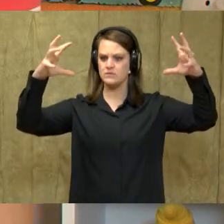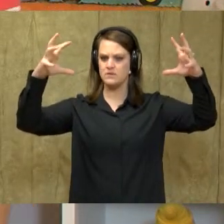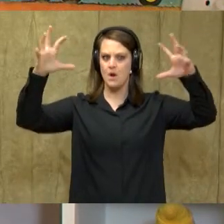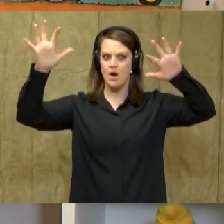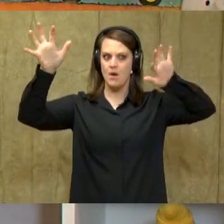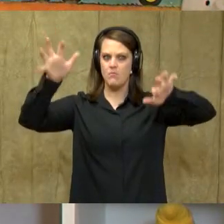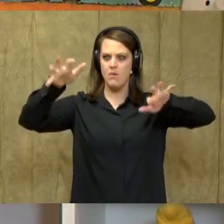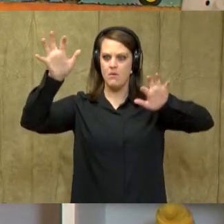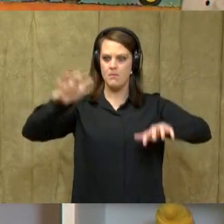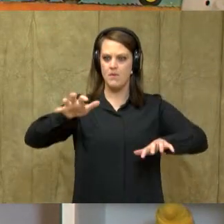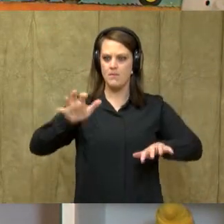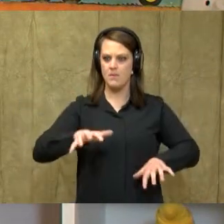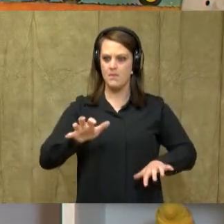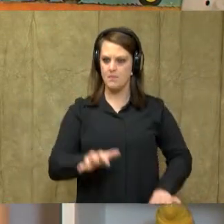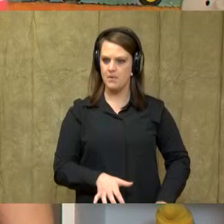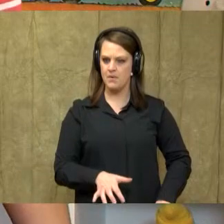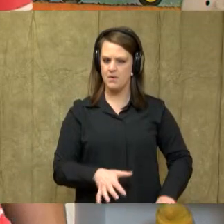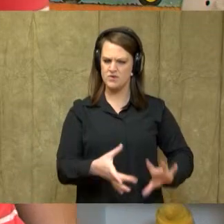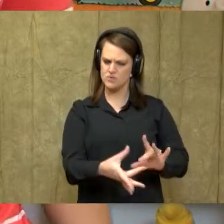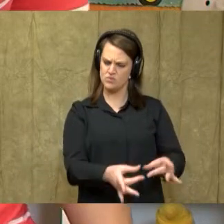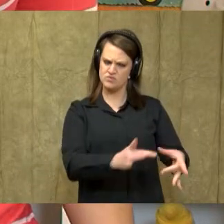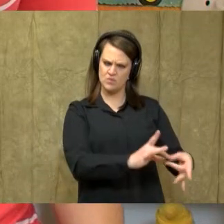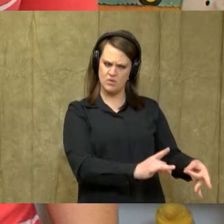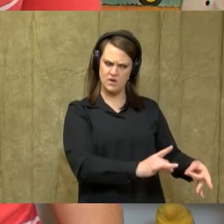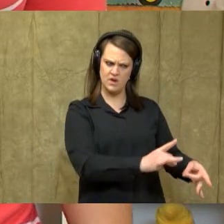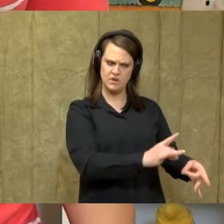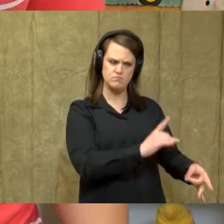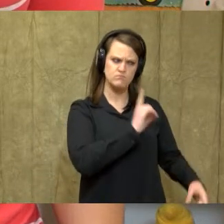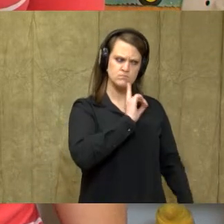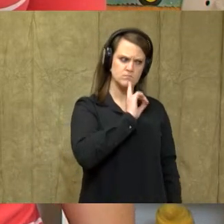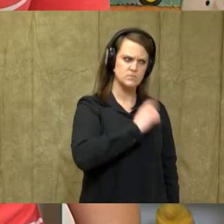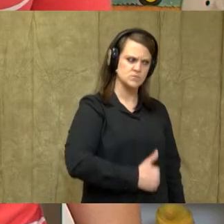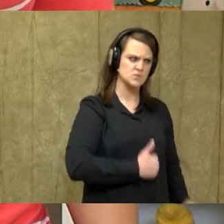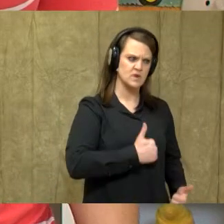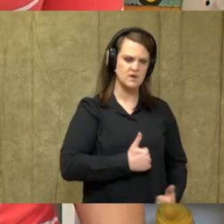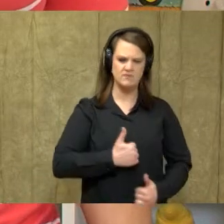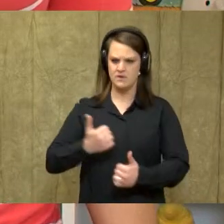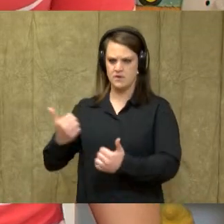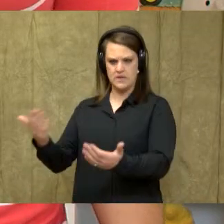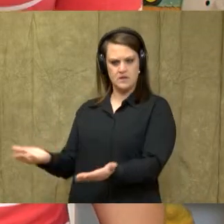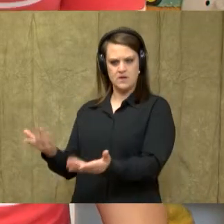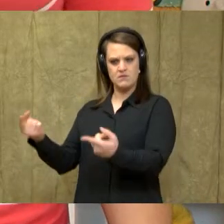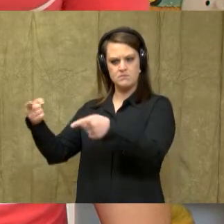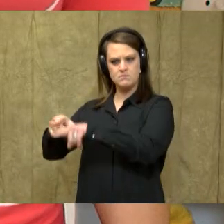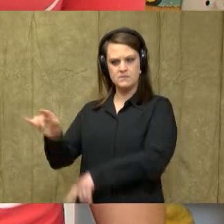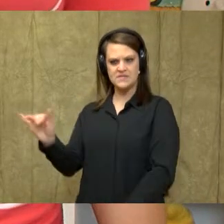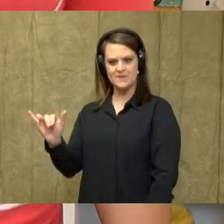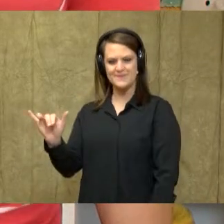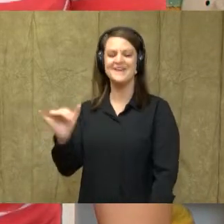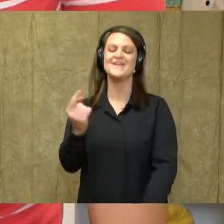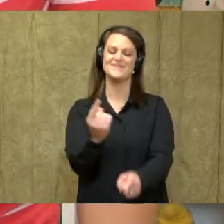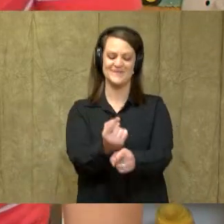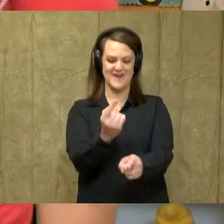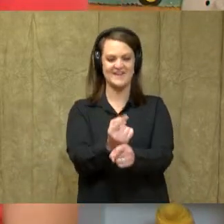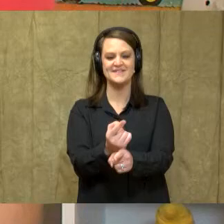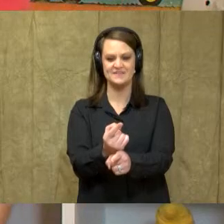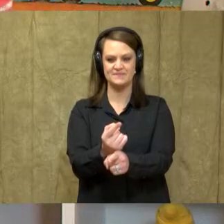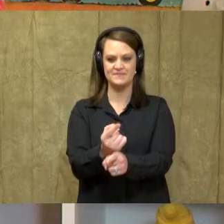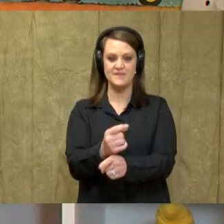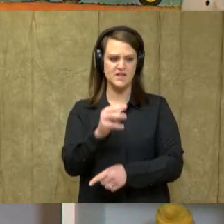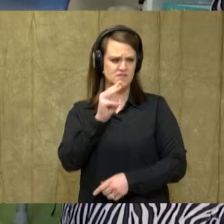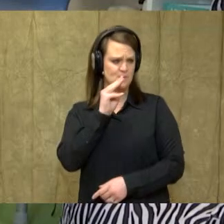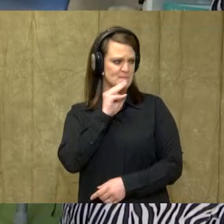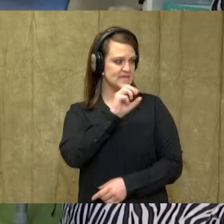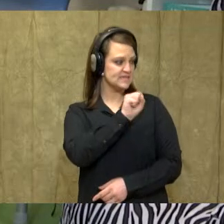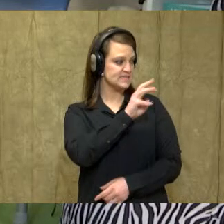that's what happened in the story. Is that what happens here, outside when it rains? You're right, it is. Miss Smith, do you